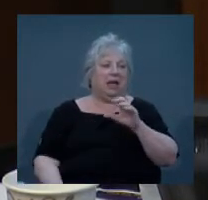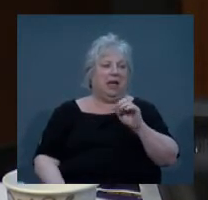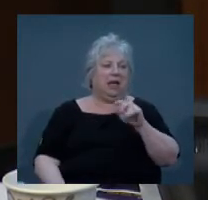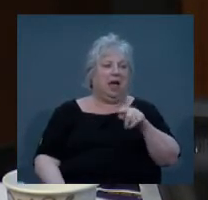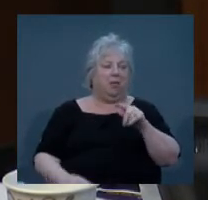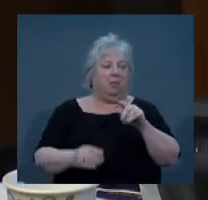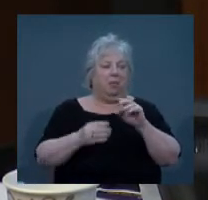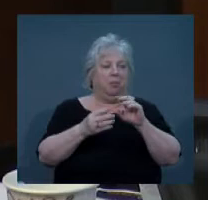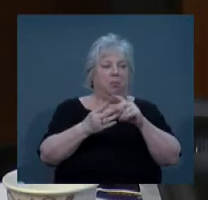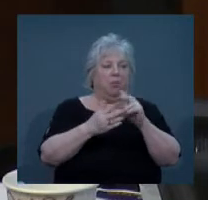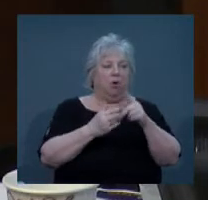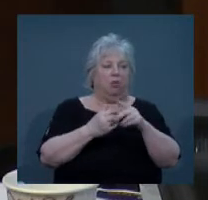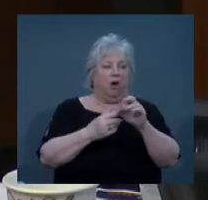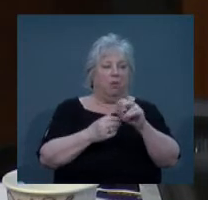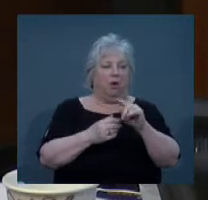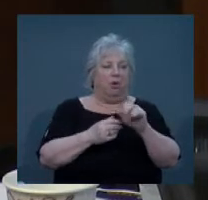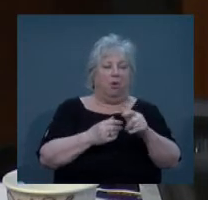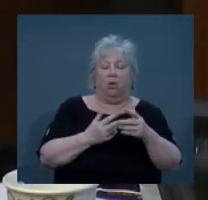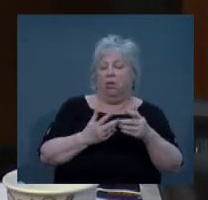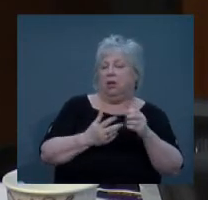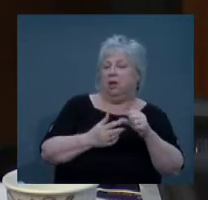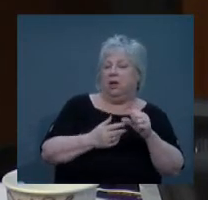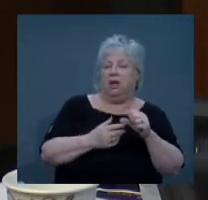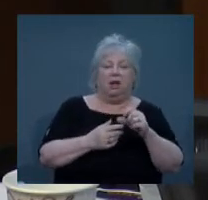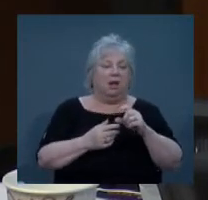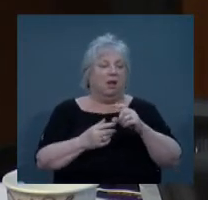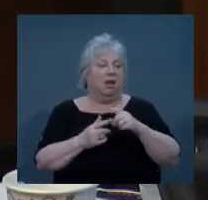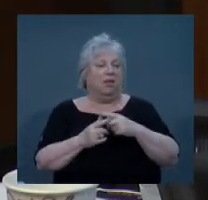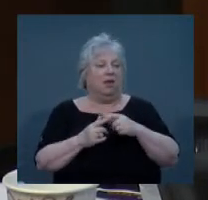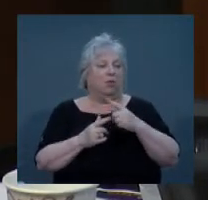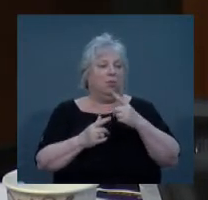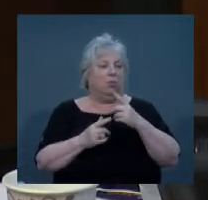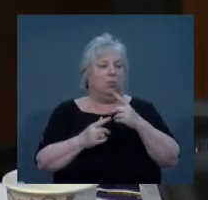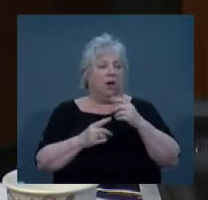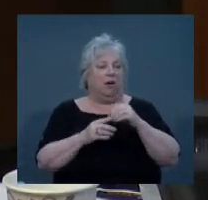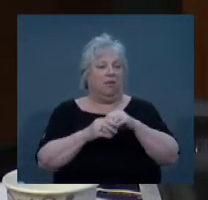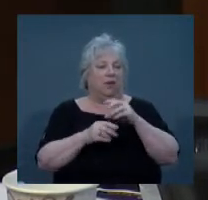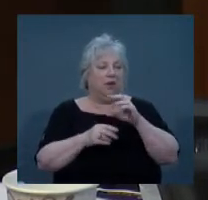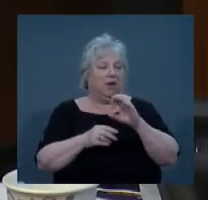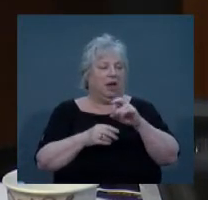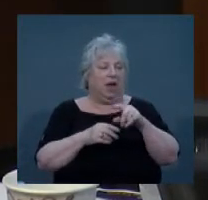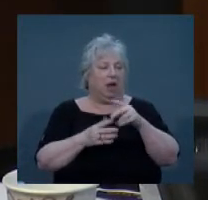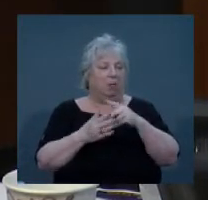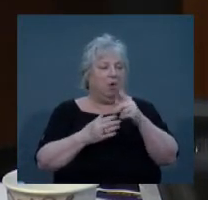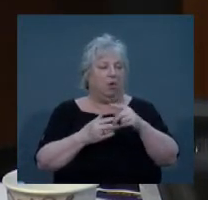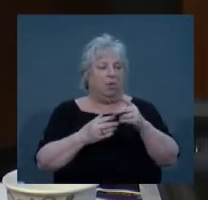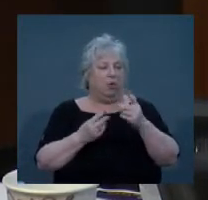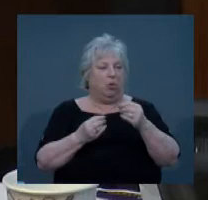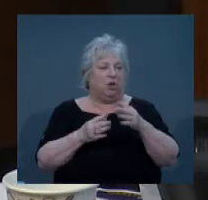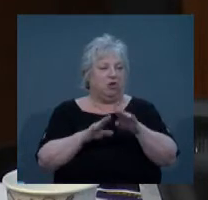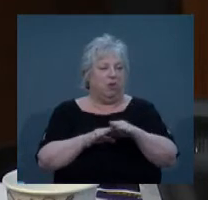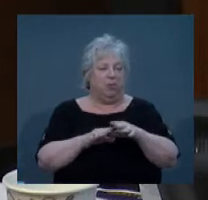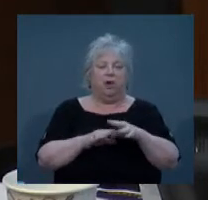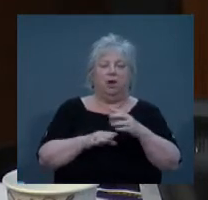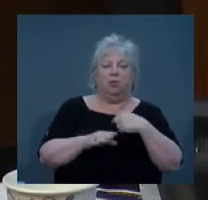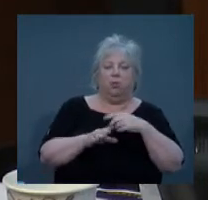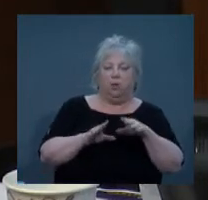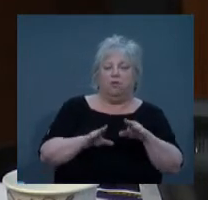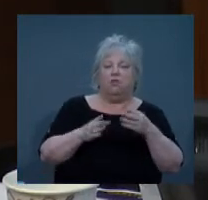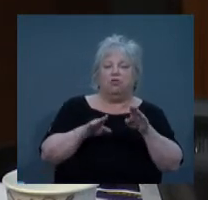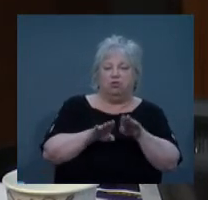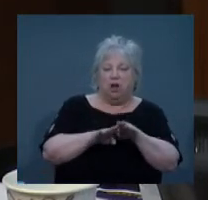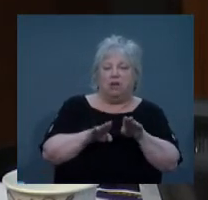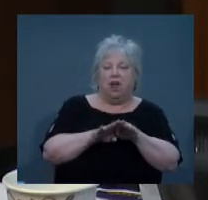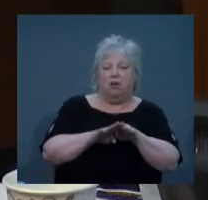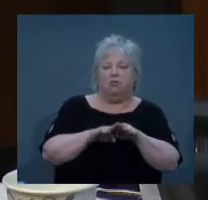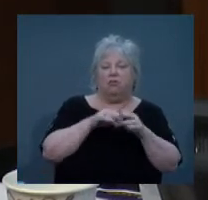Yes. And when they're in the CAP program, do we just shut them down? we have shut down some when it